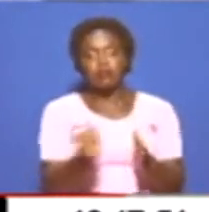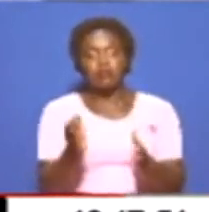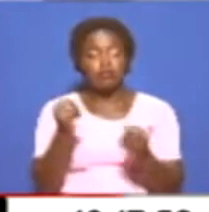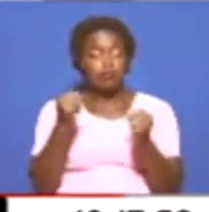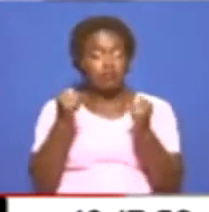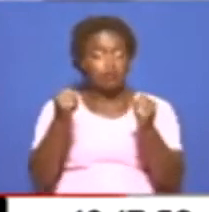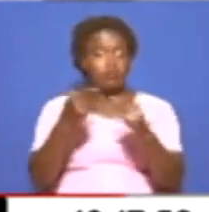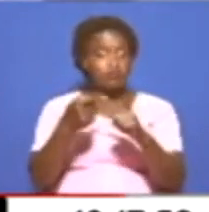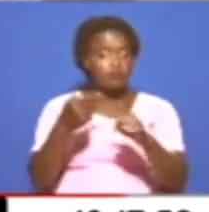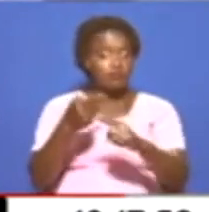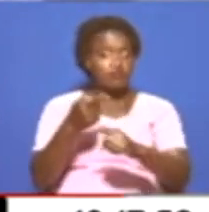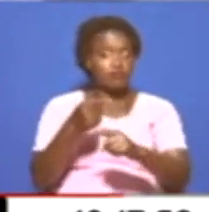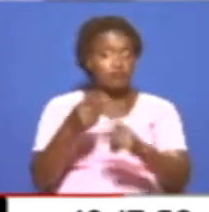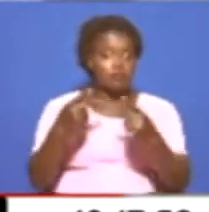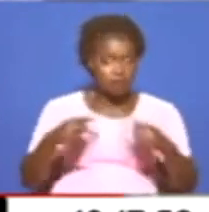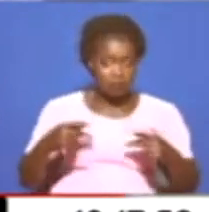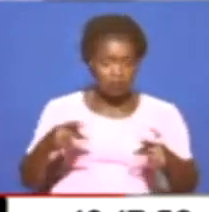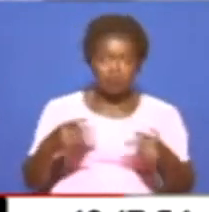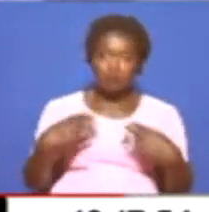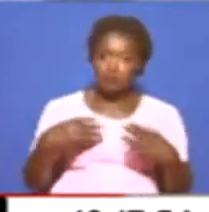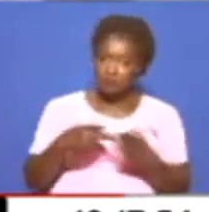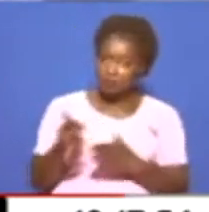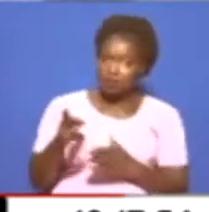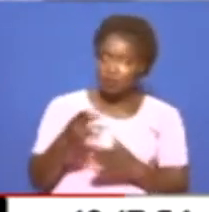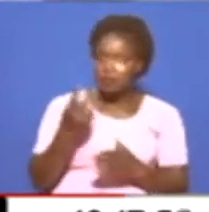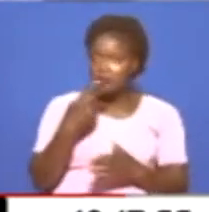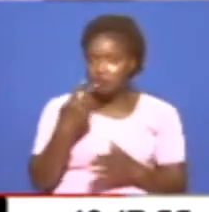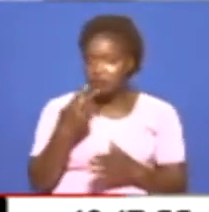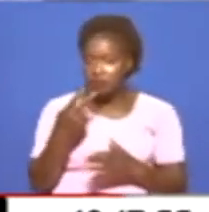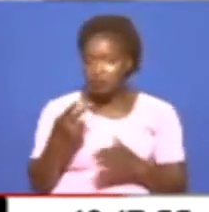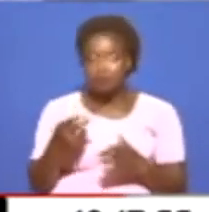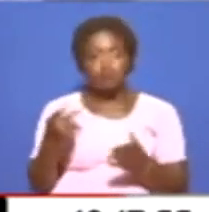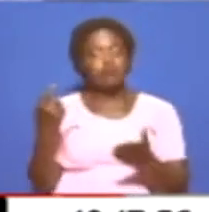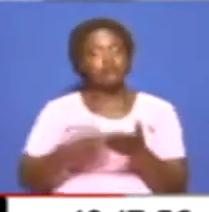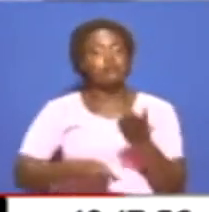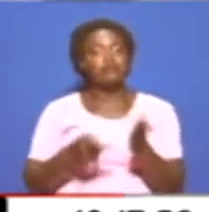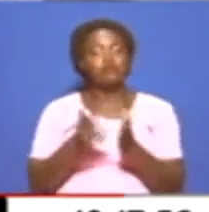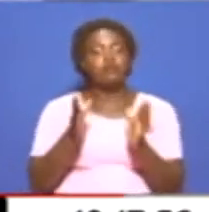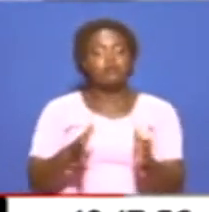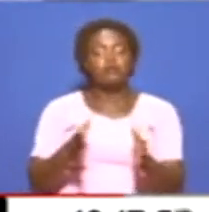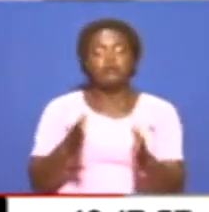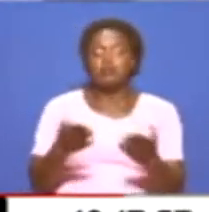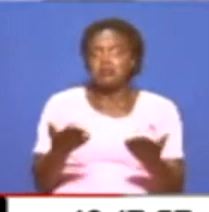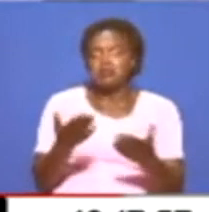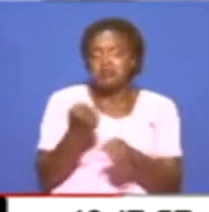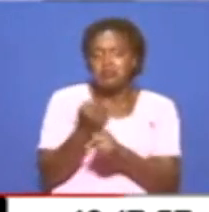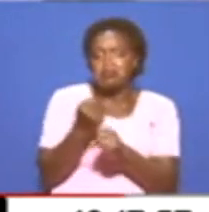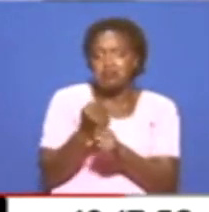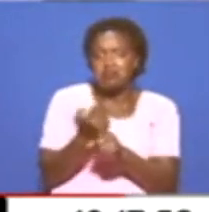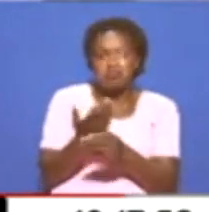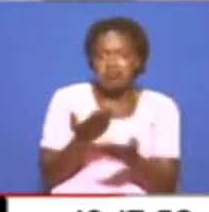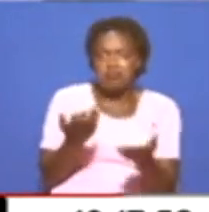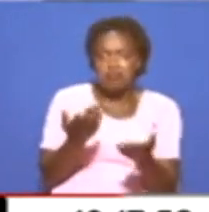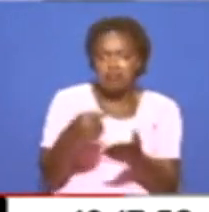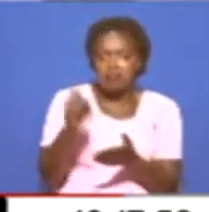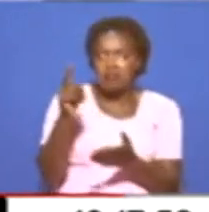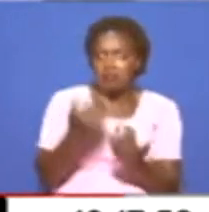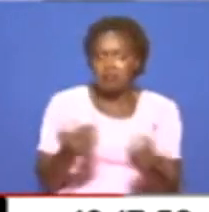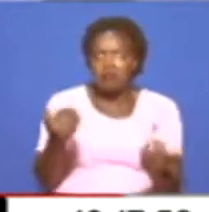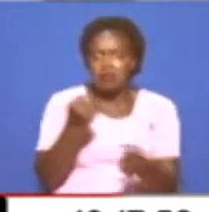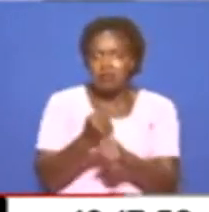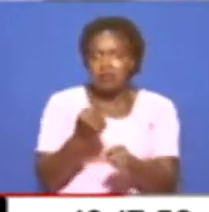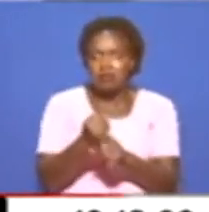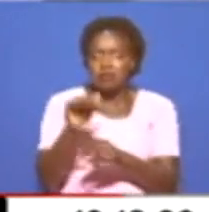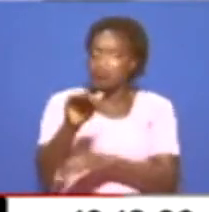mm-hmm. and he's being paid by the people. If there are questions as to the manner in which he's operating his office, I mean, it is the right thing to do, mm-hmm. to